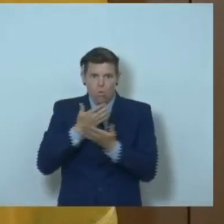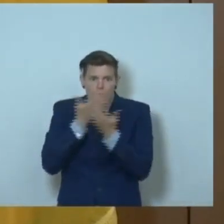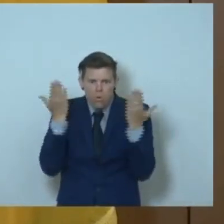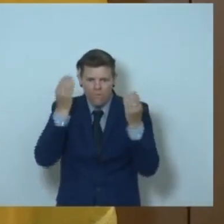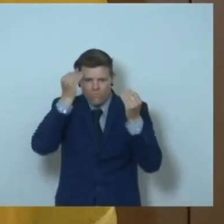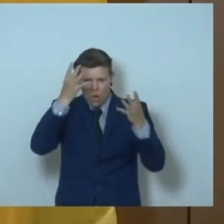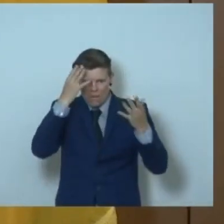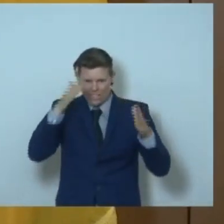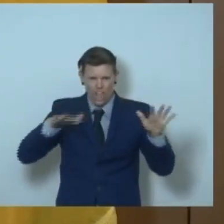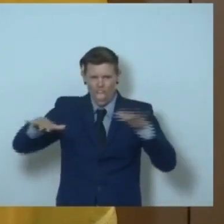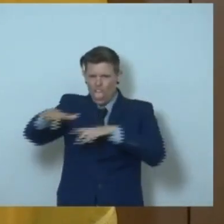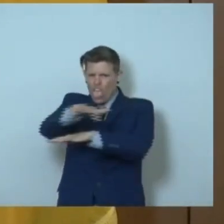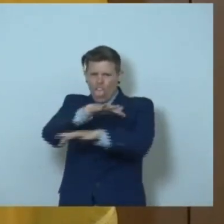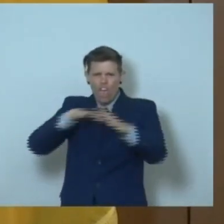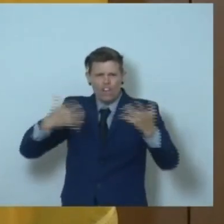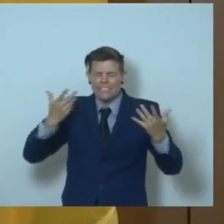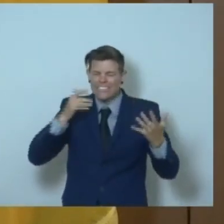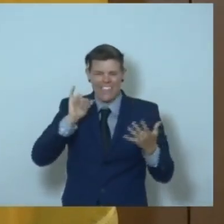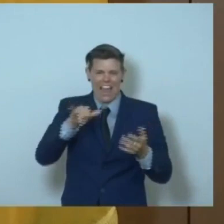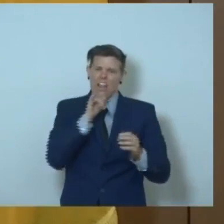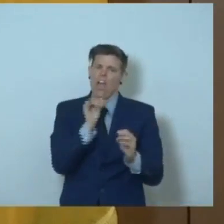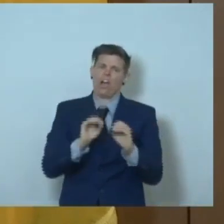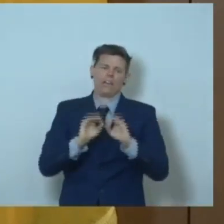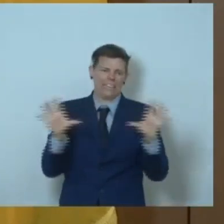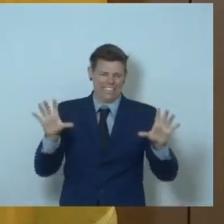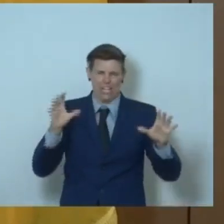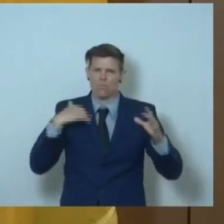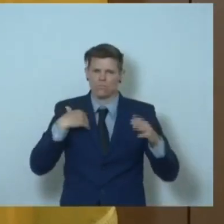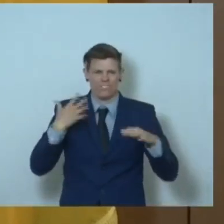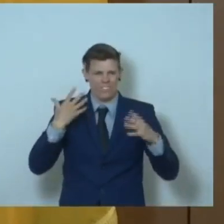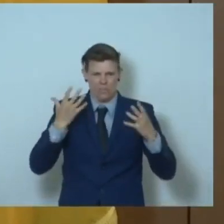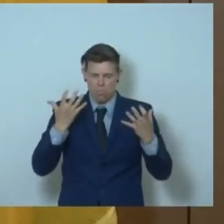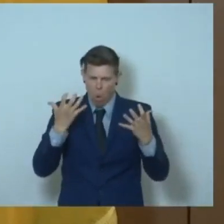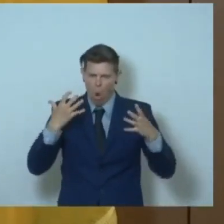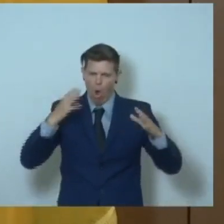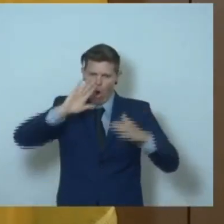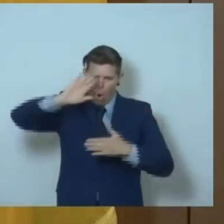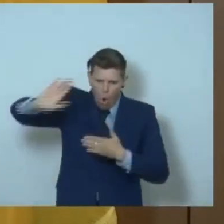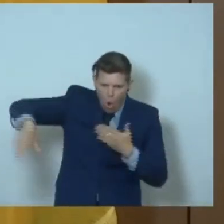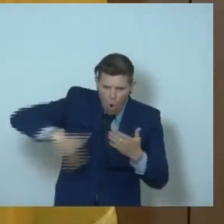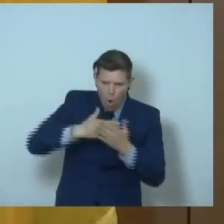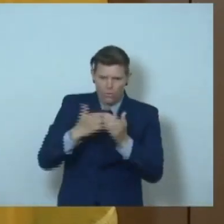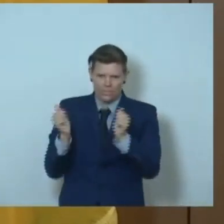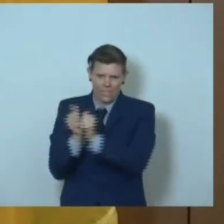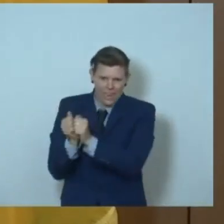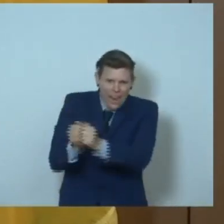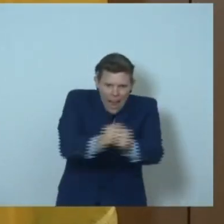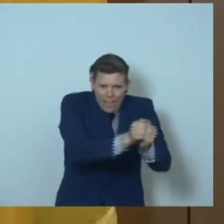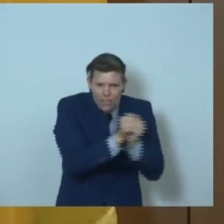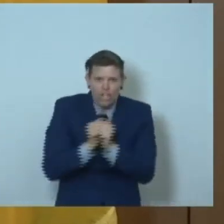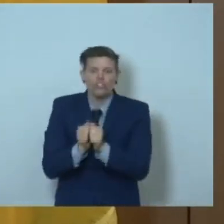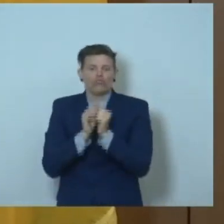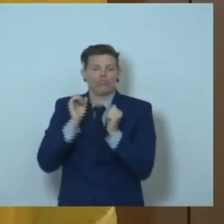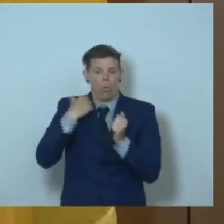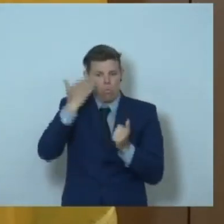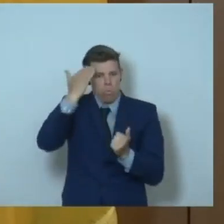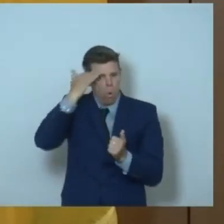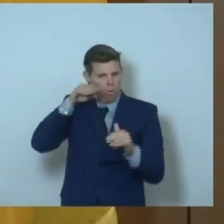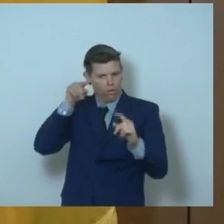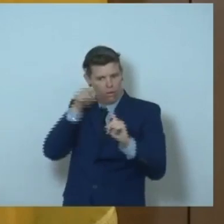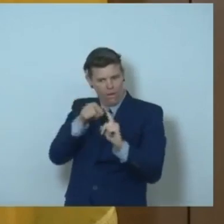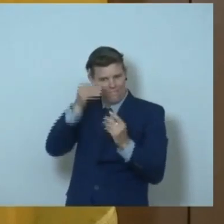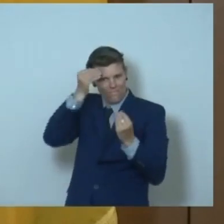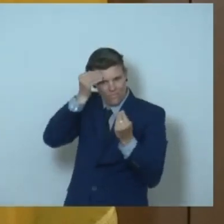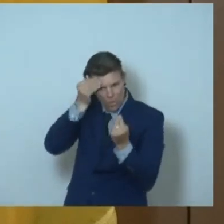on. And we are working right now on getting our arms around that, and you will likely see a refined public health order that both